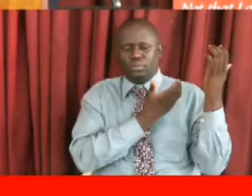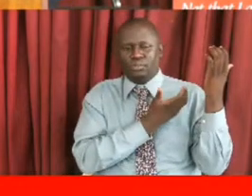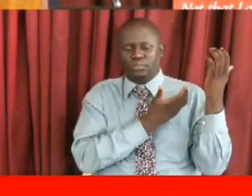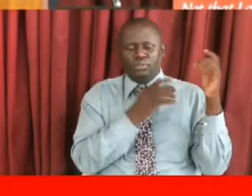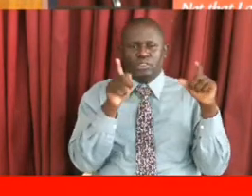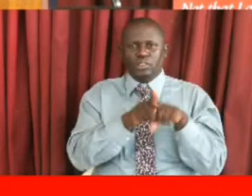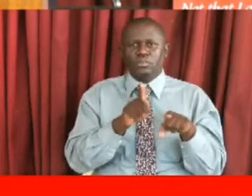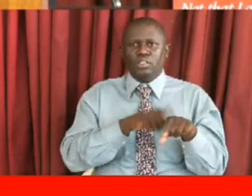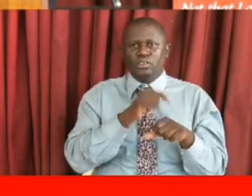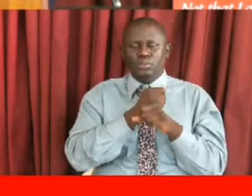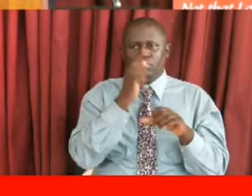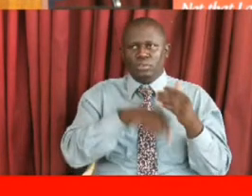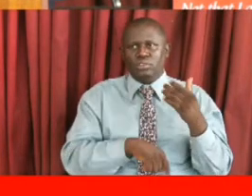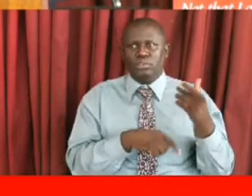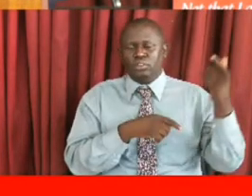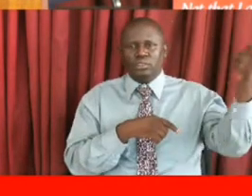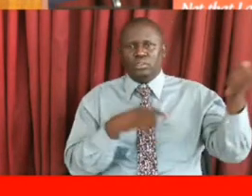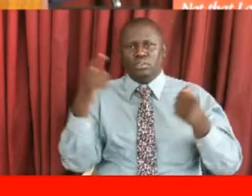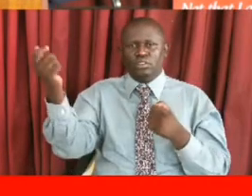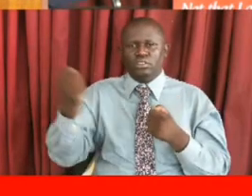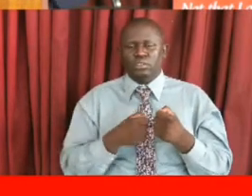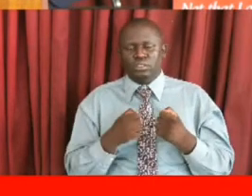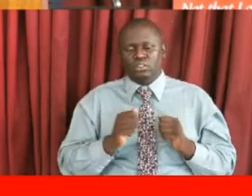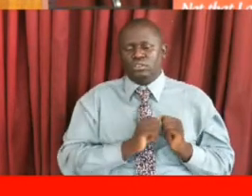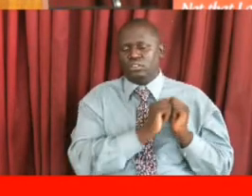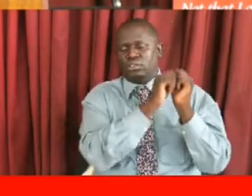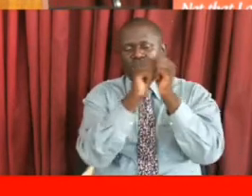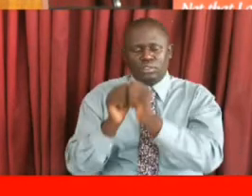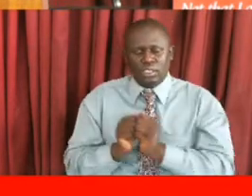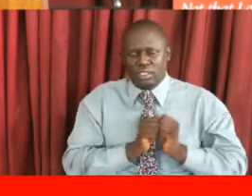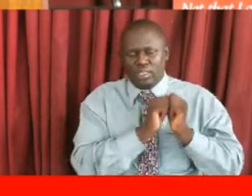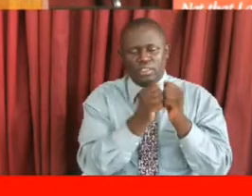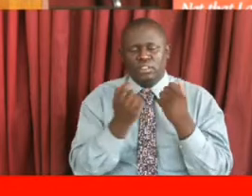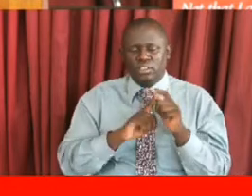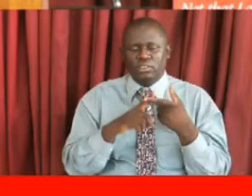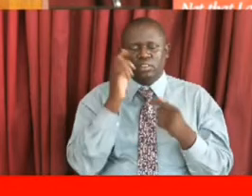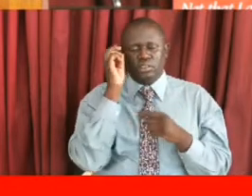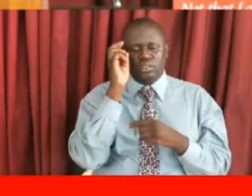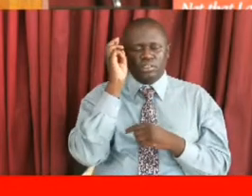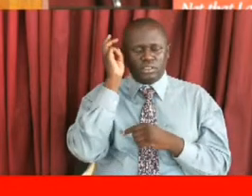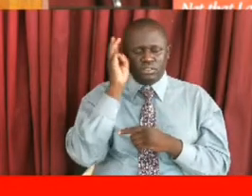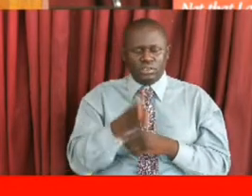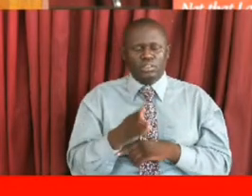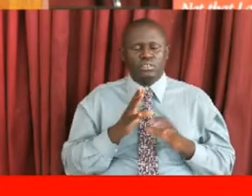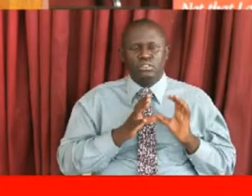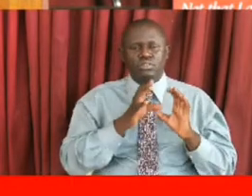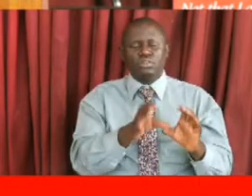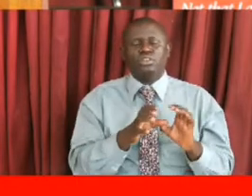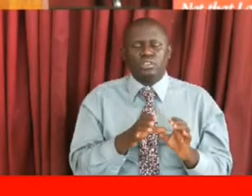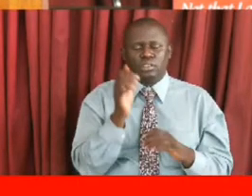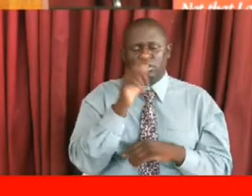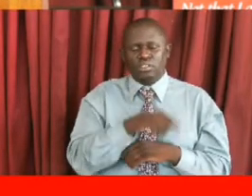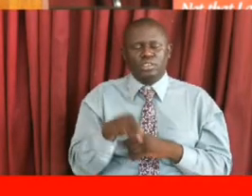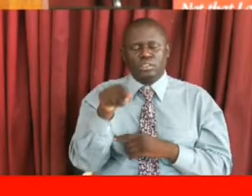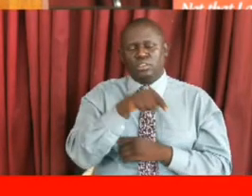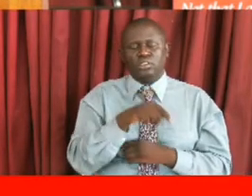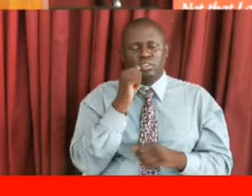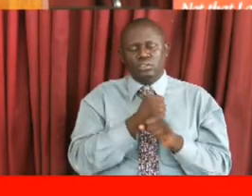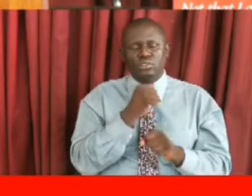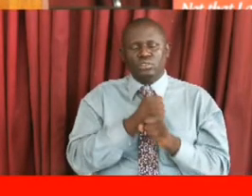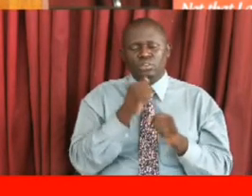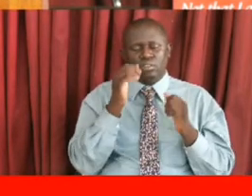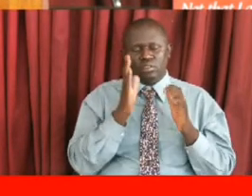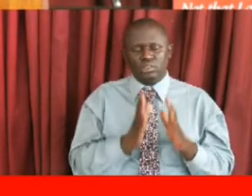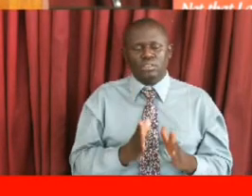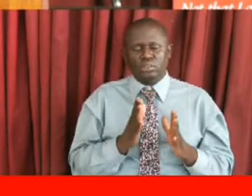together she's taken up and that mystery of the seventh seal or